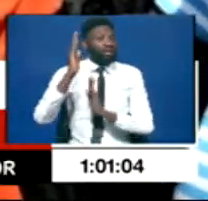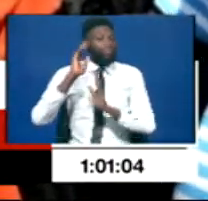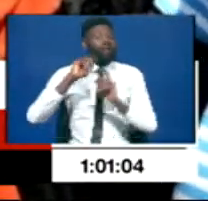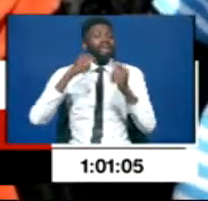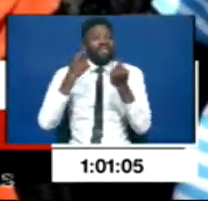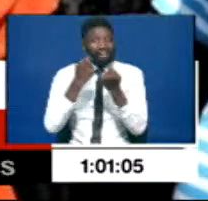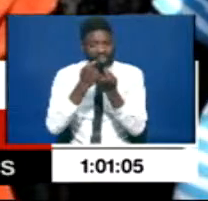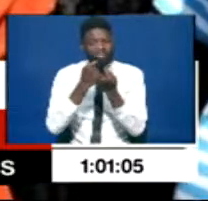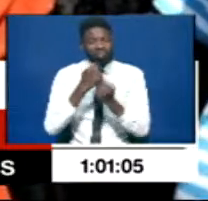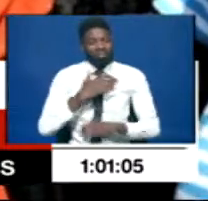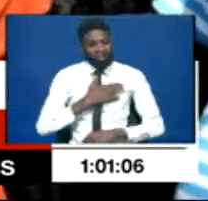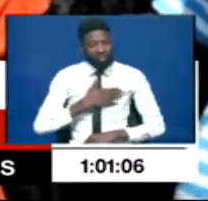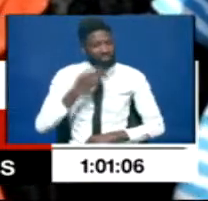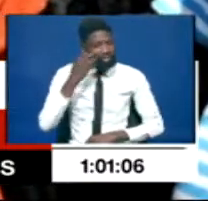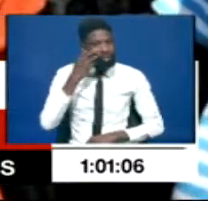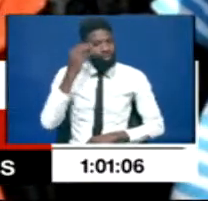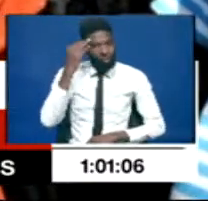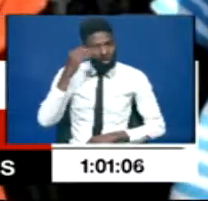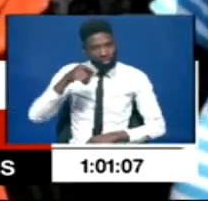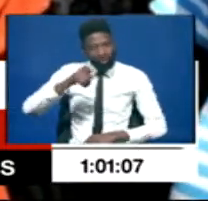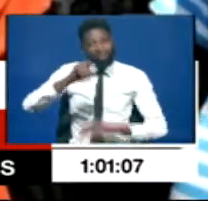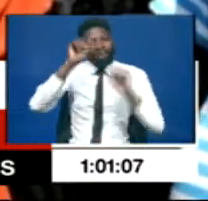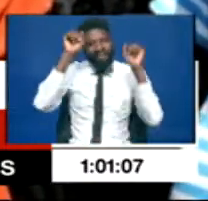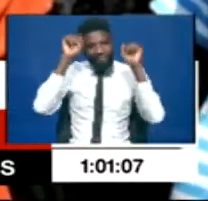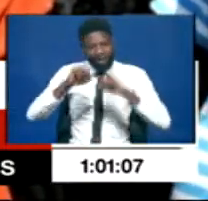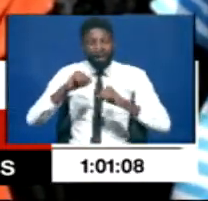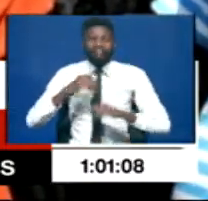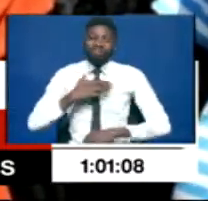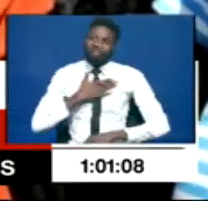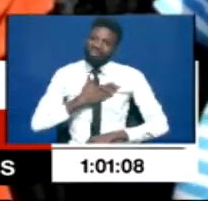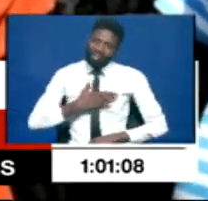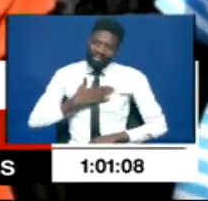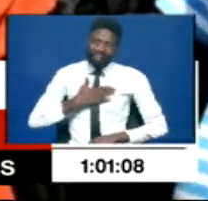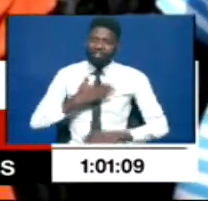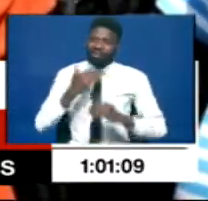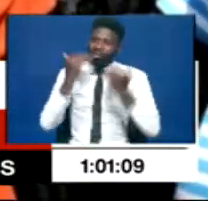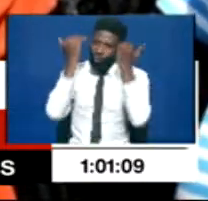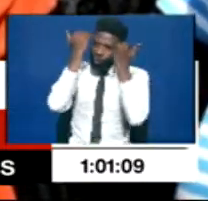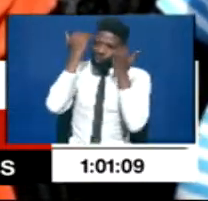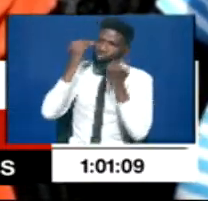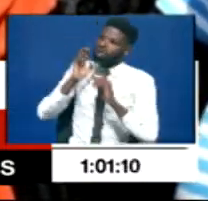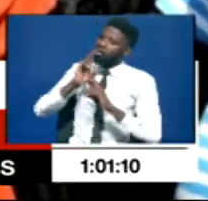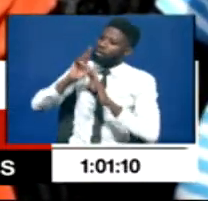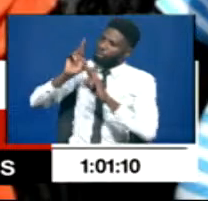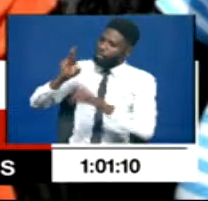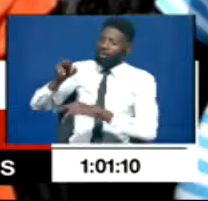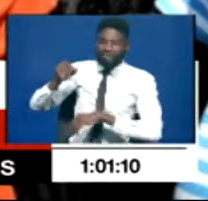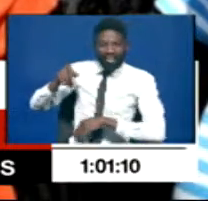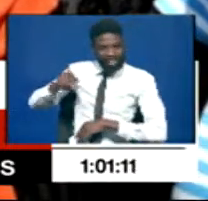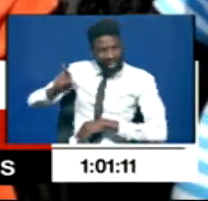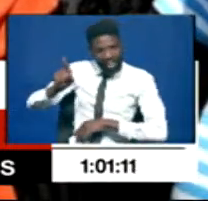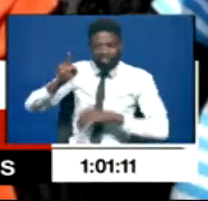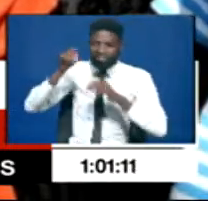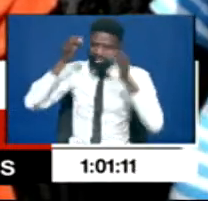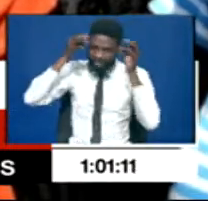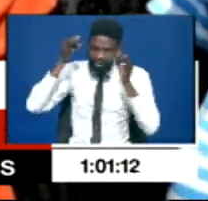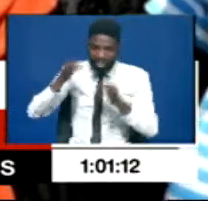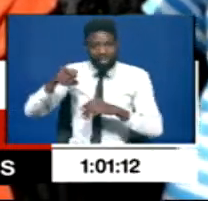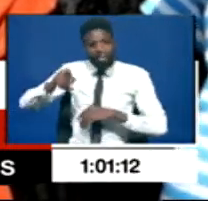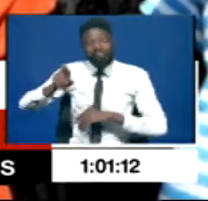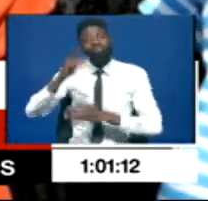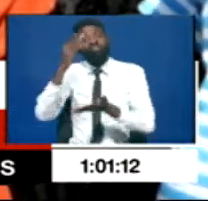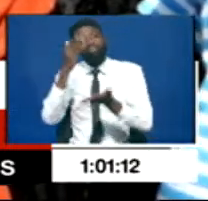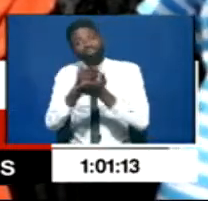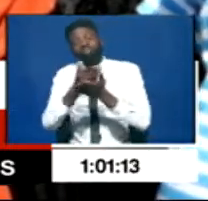sana. Tafadhali. Peleke kesi kotini. Acha koti iweze amua. Amefanya ama hakufanya, ikuwe kwa